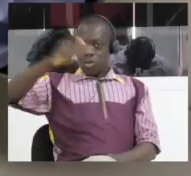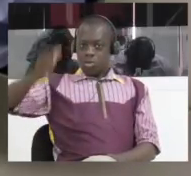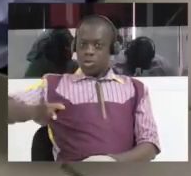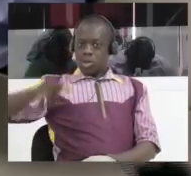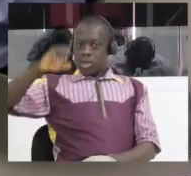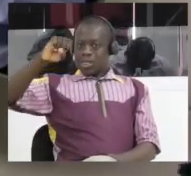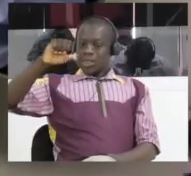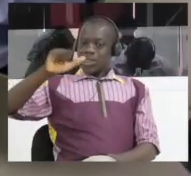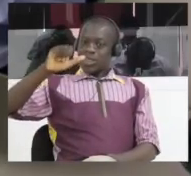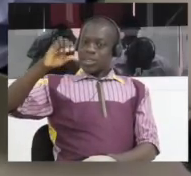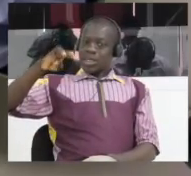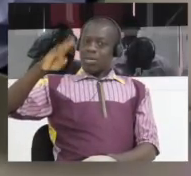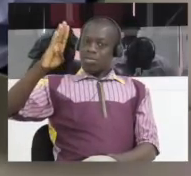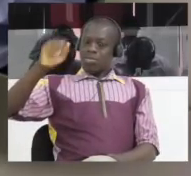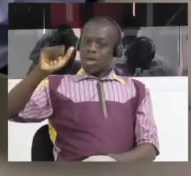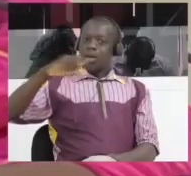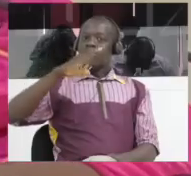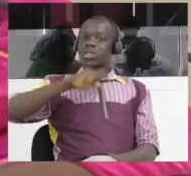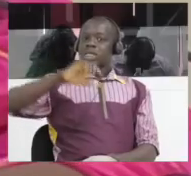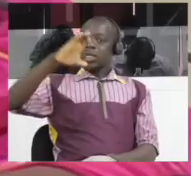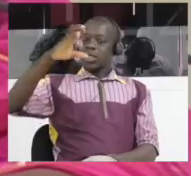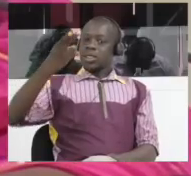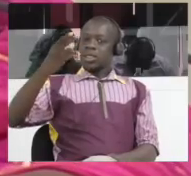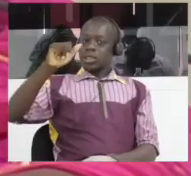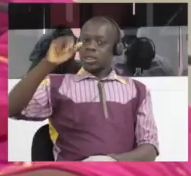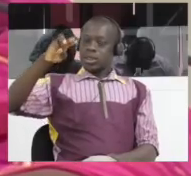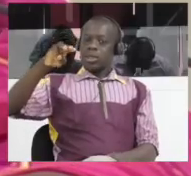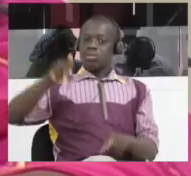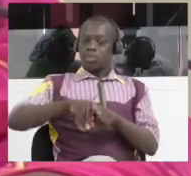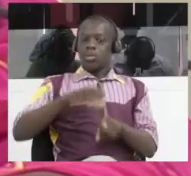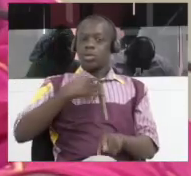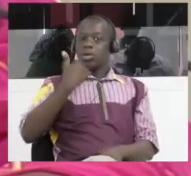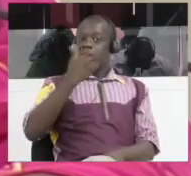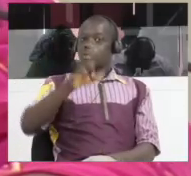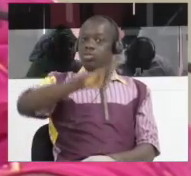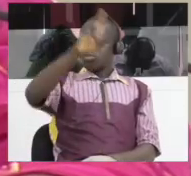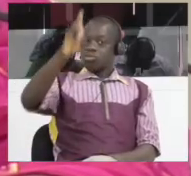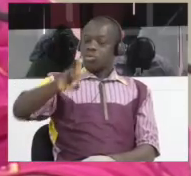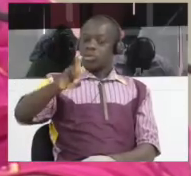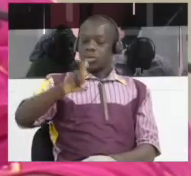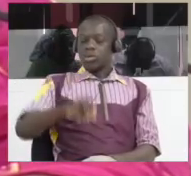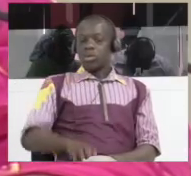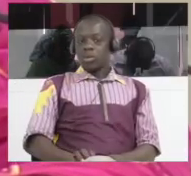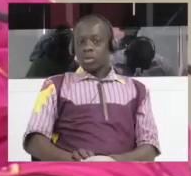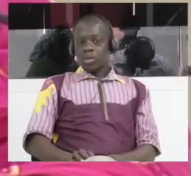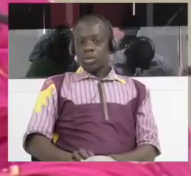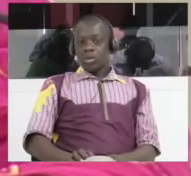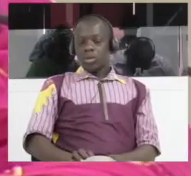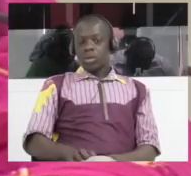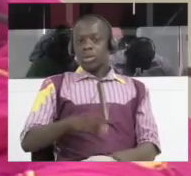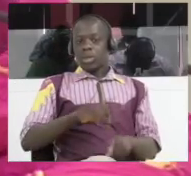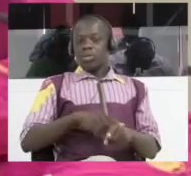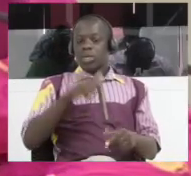Commissioner Samba, Mr. Cham, I want to ask these questions because since you were